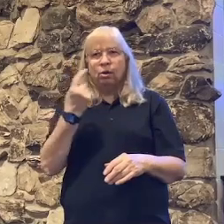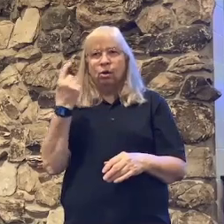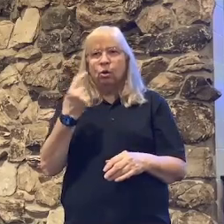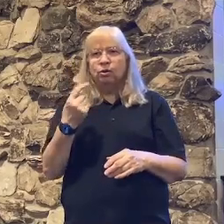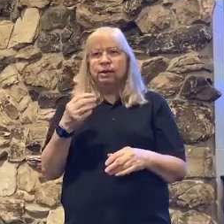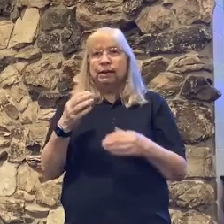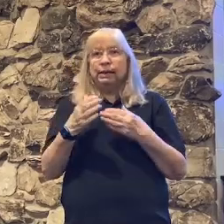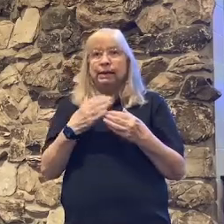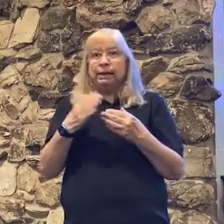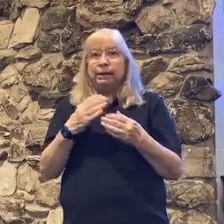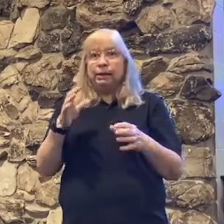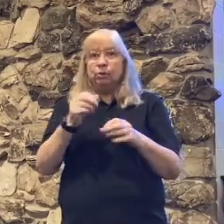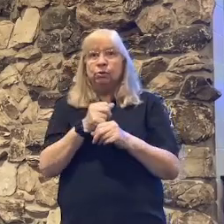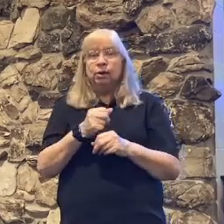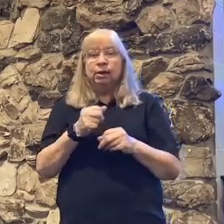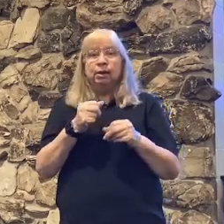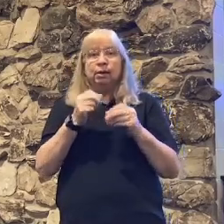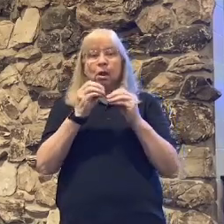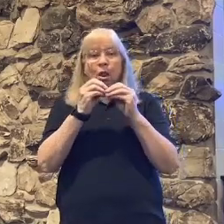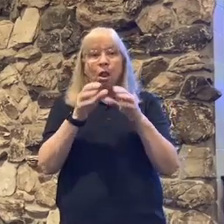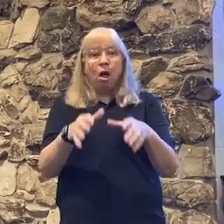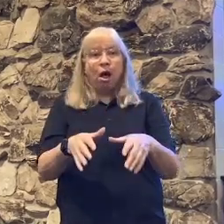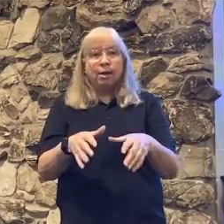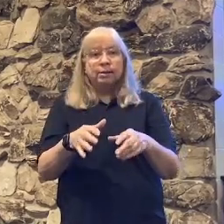Easy to get lost.